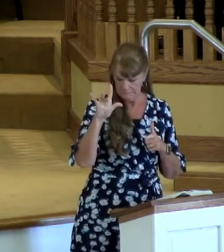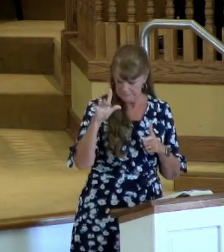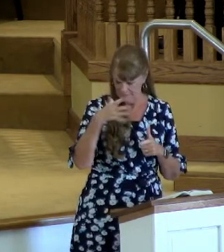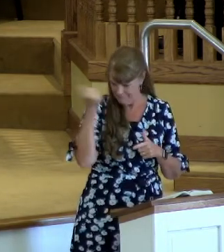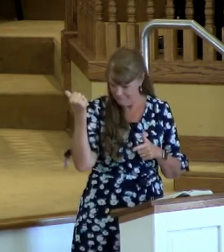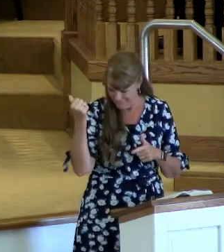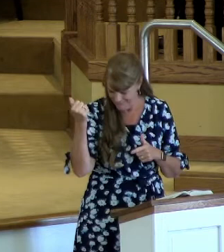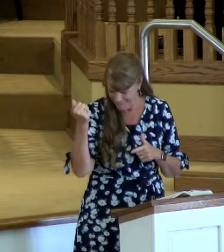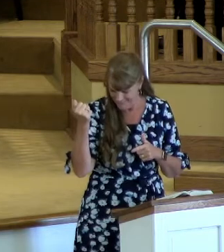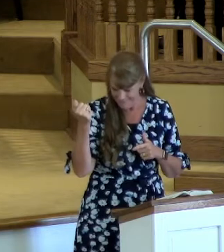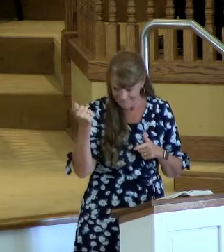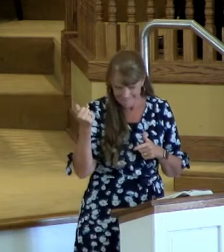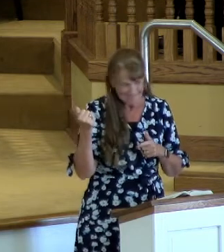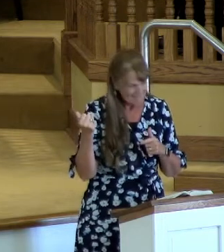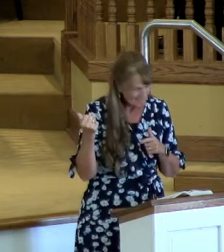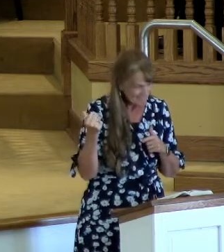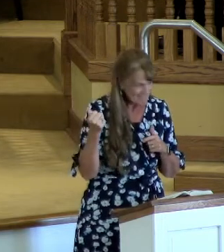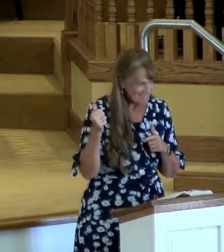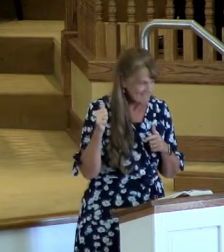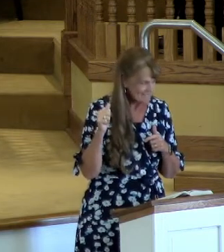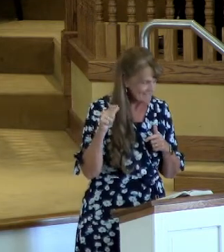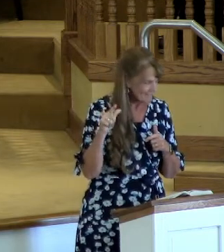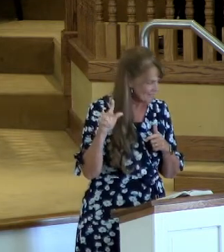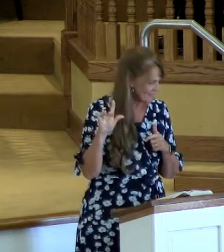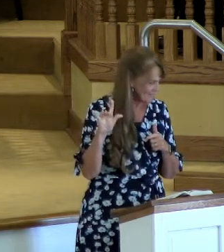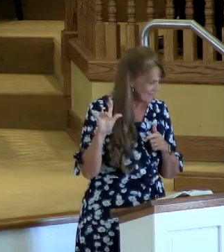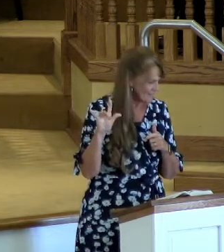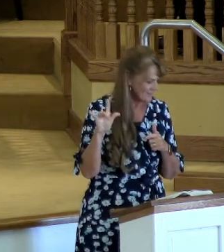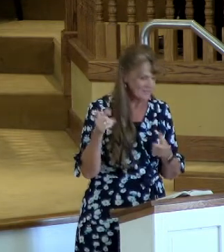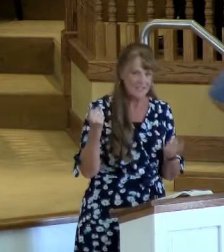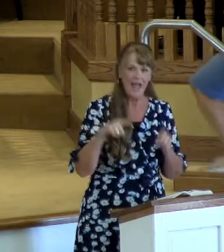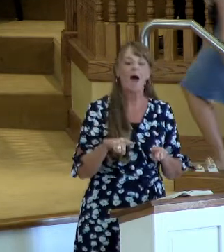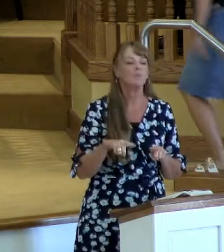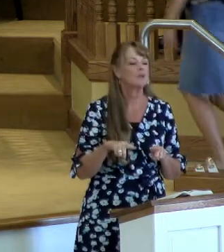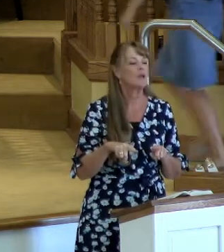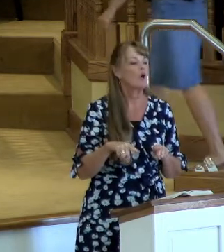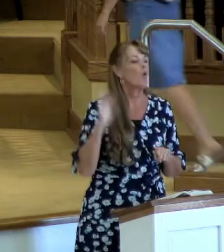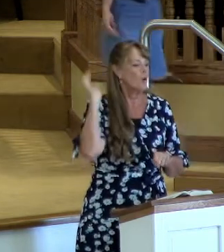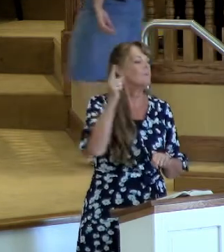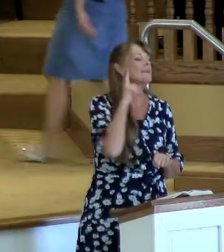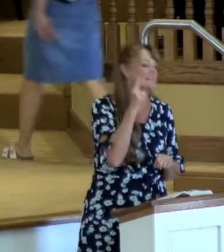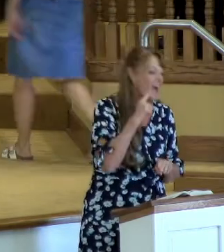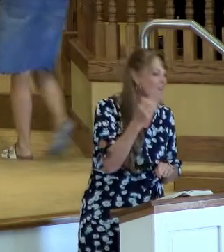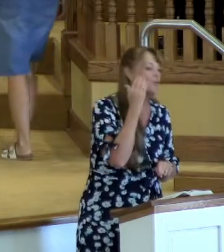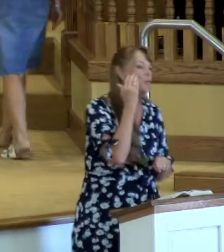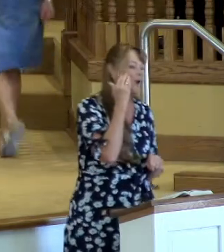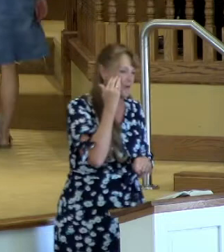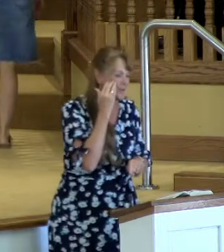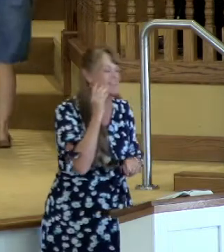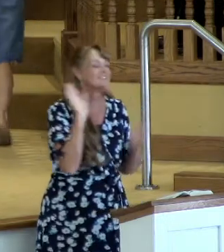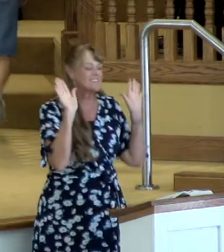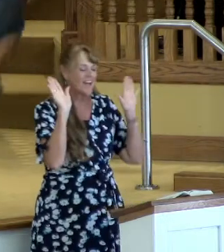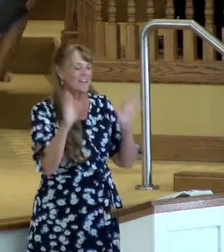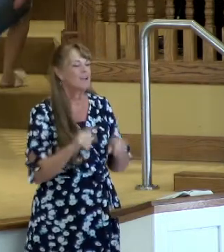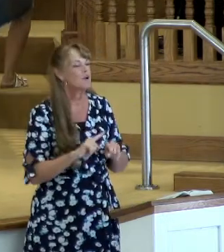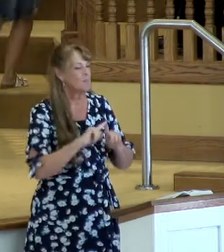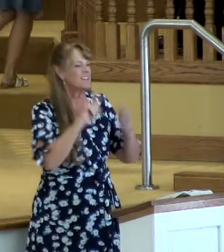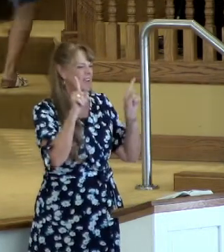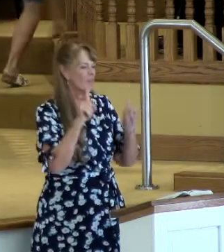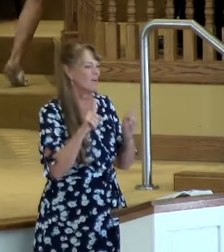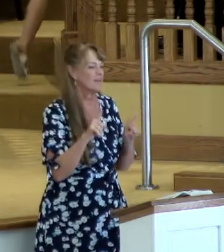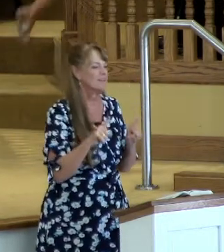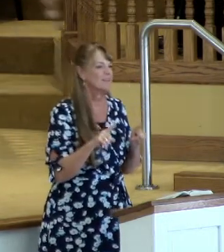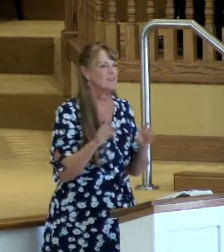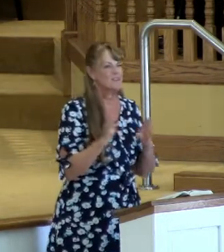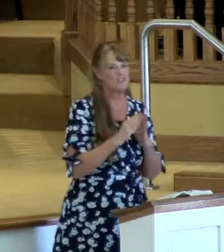just drew a blank on who's preaching the Sunday night, the 25th. Oh, it'll still be Deaf Awareness Sunday. So it'll be a different Sunday service than normal. We